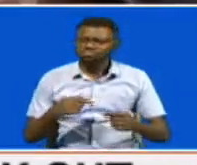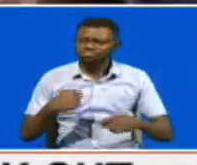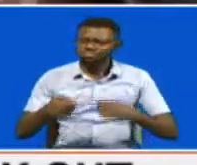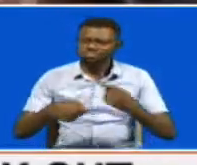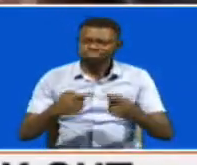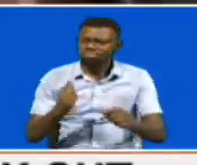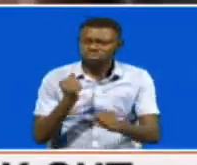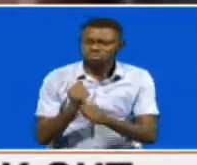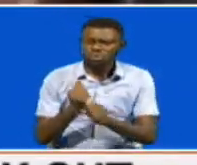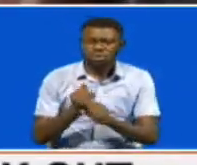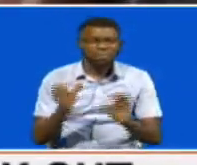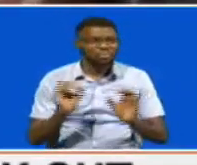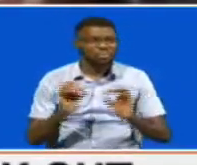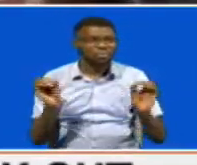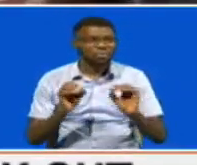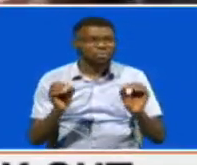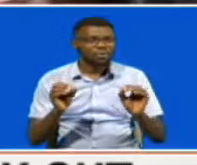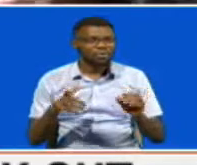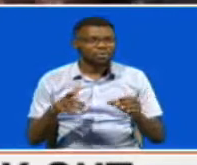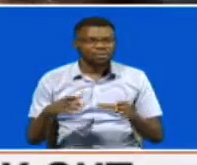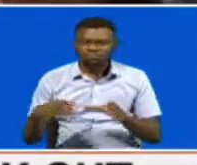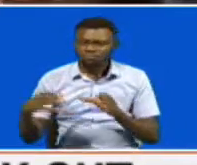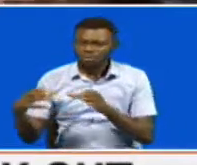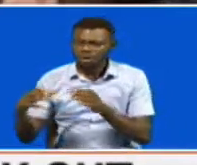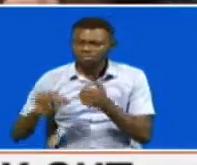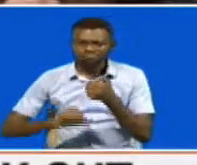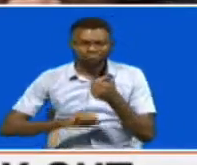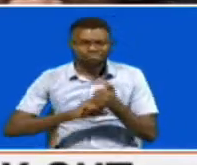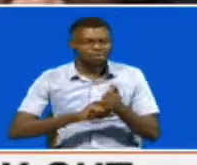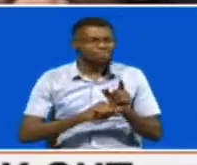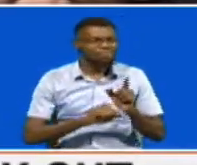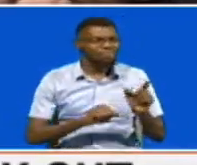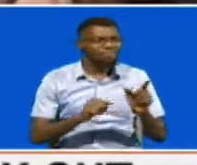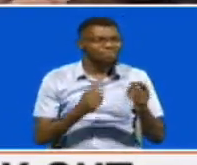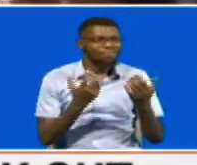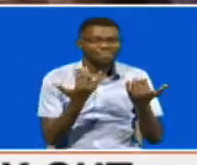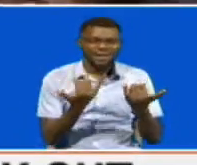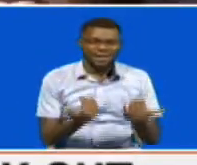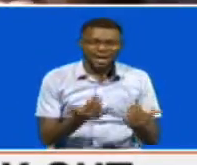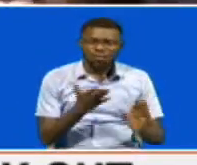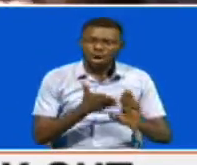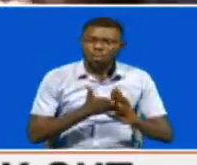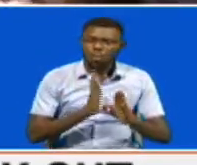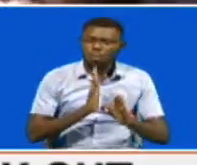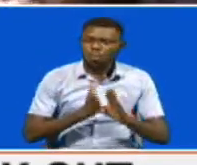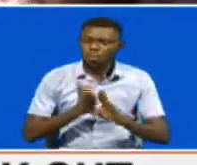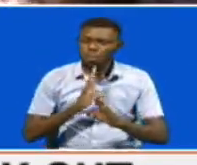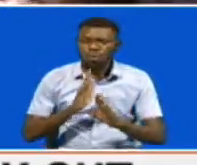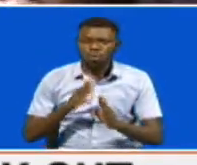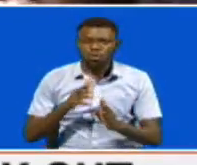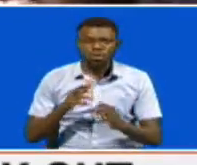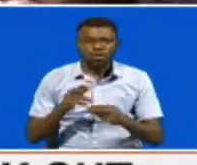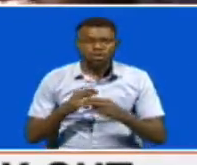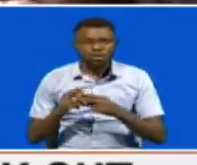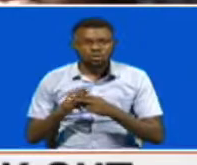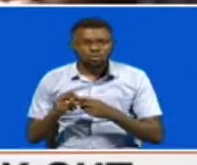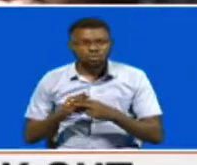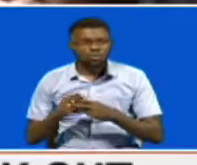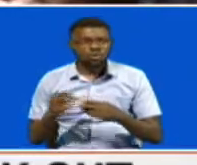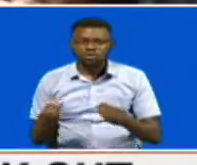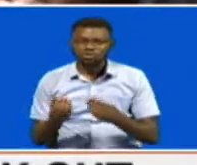with her career. Her sponsors in her rallying career are withdrawing. The sooner this matter is disposed